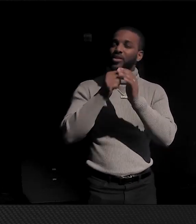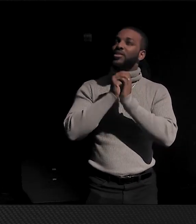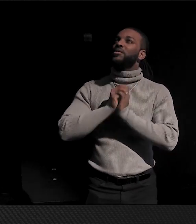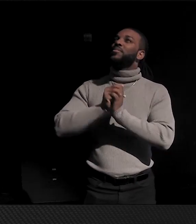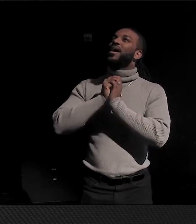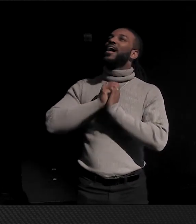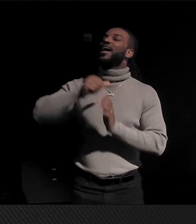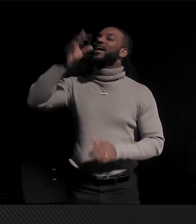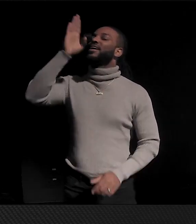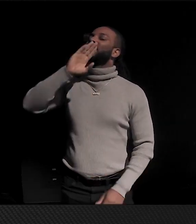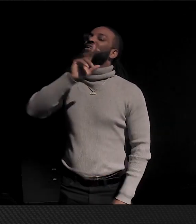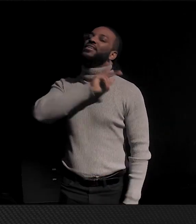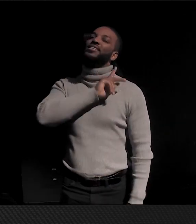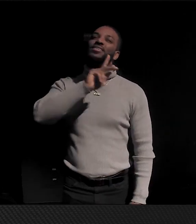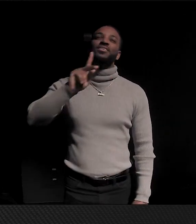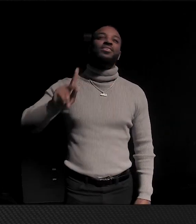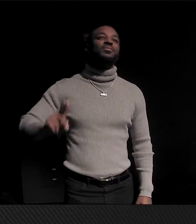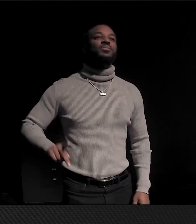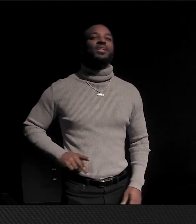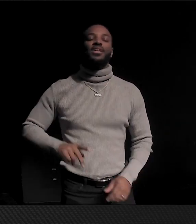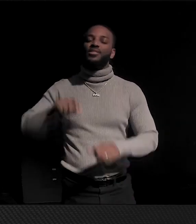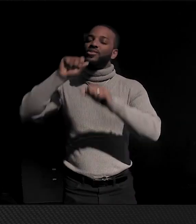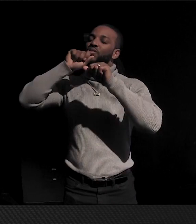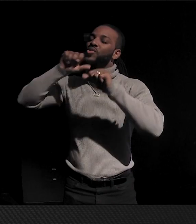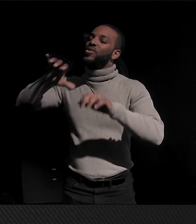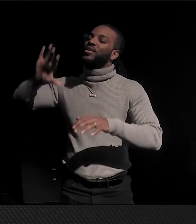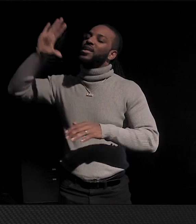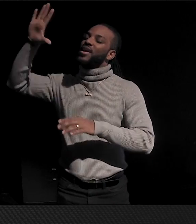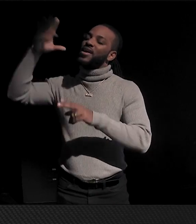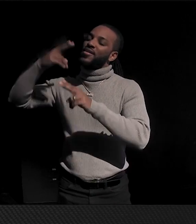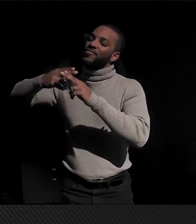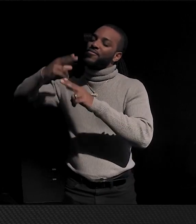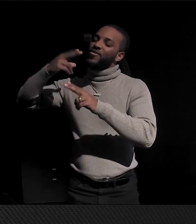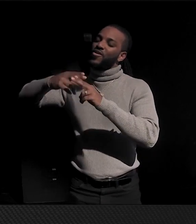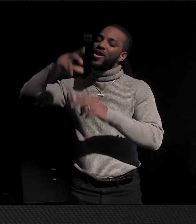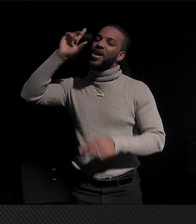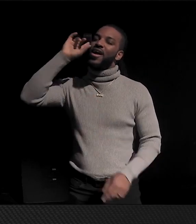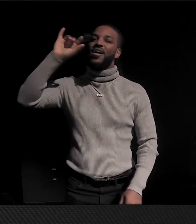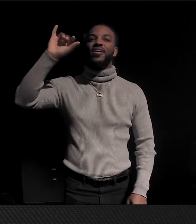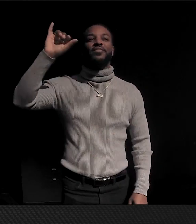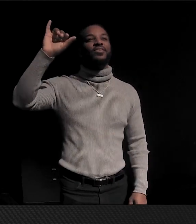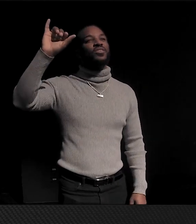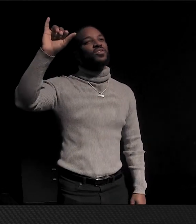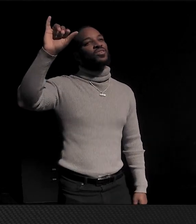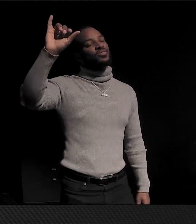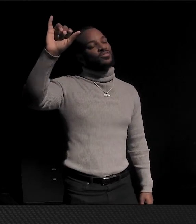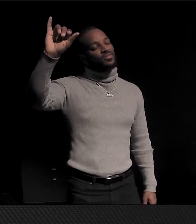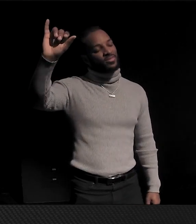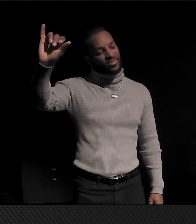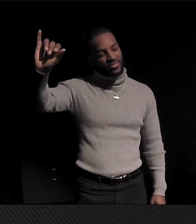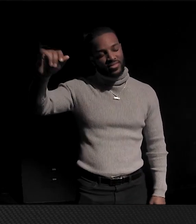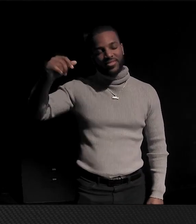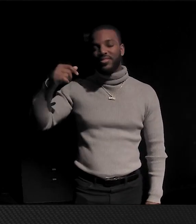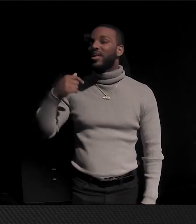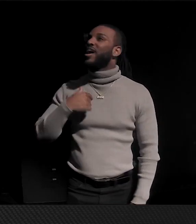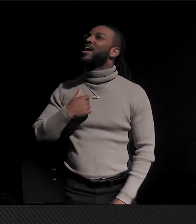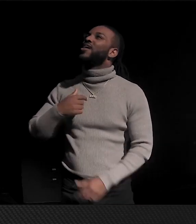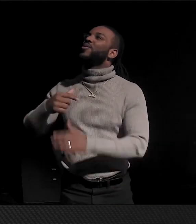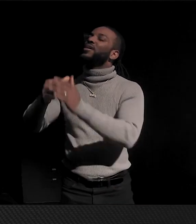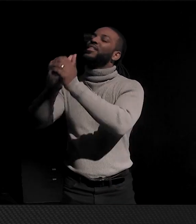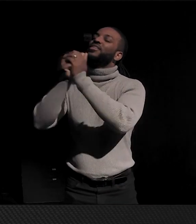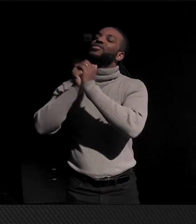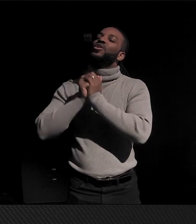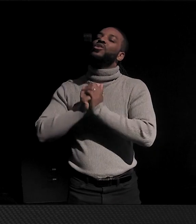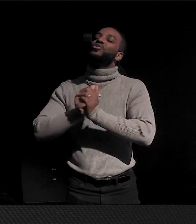God, my King. I'll bless your name forever. forever. For